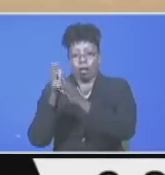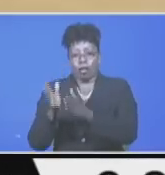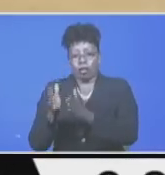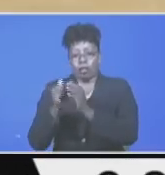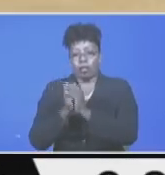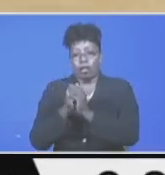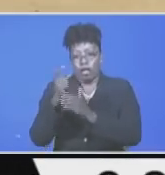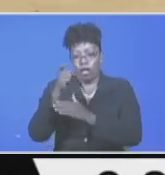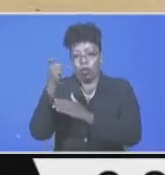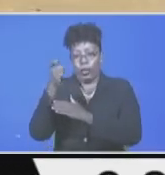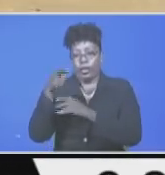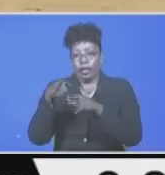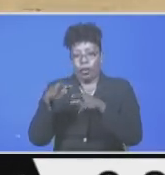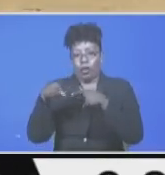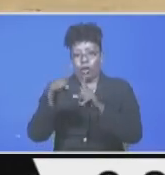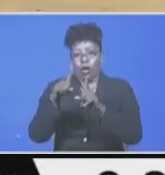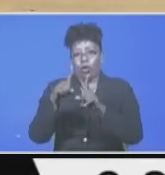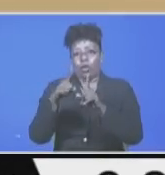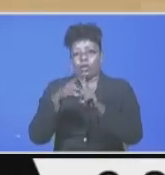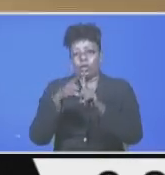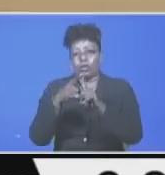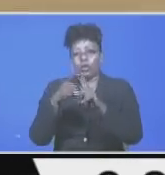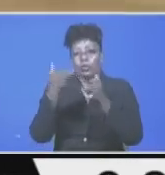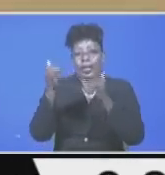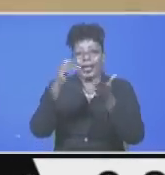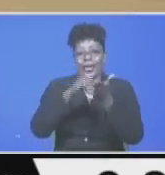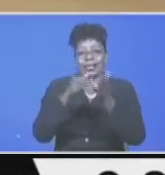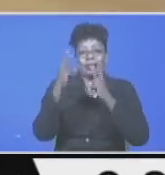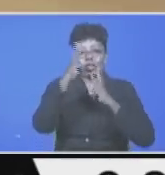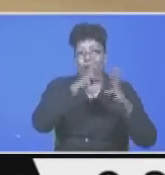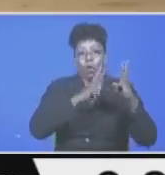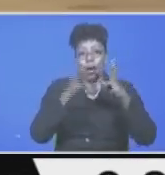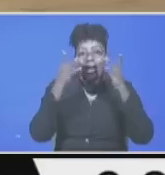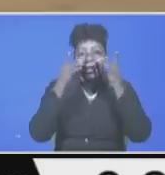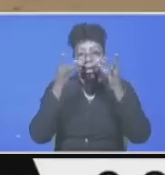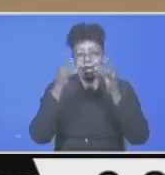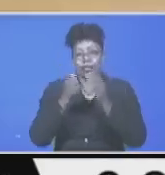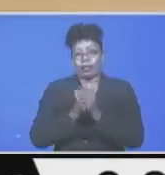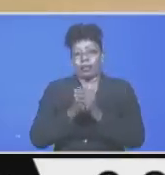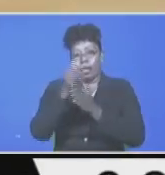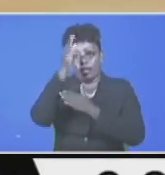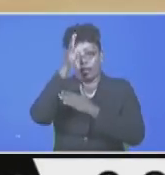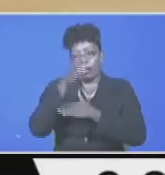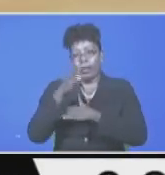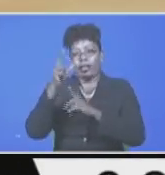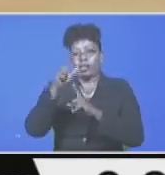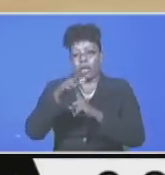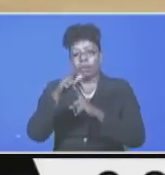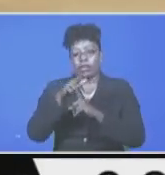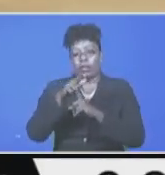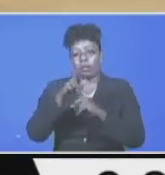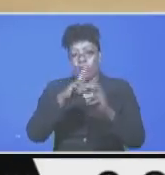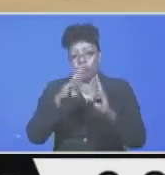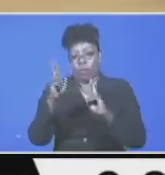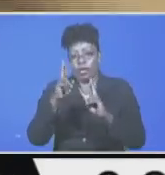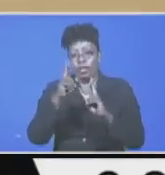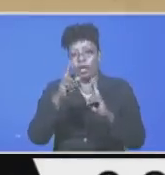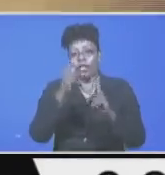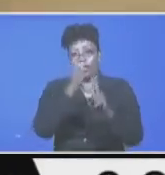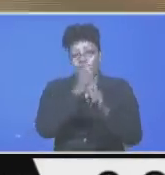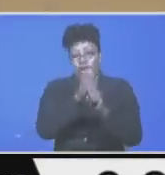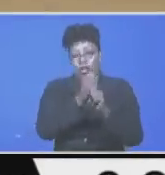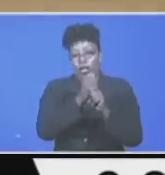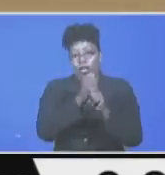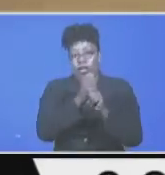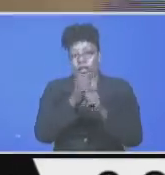and they will move on to face the Sunshine Auto Wildcats in the finals. The men's championship series already set. The Commander Security Truckers will square off against